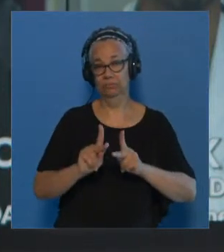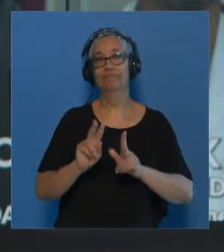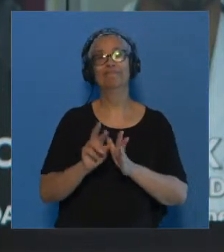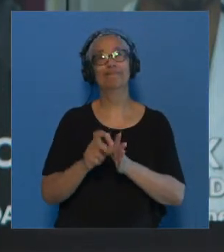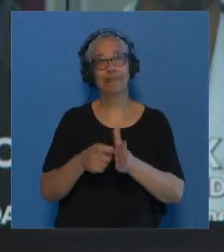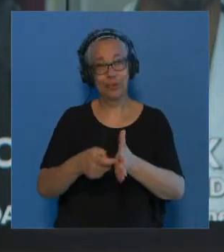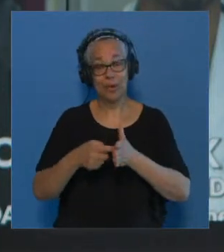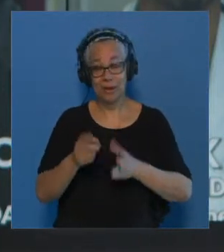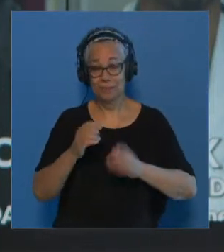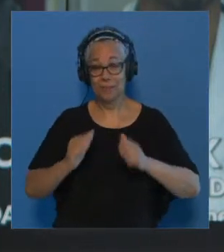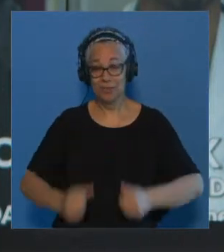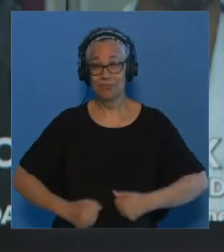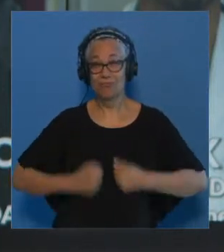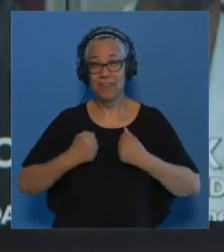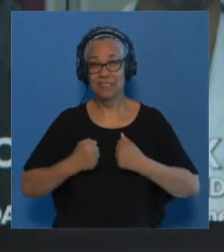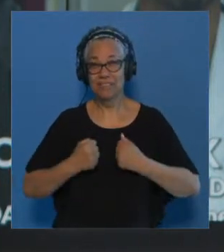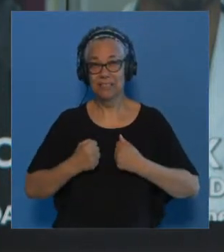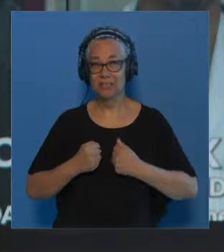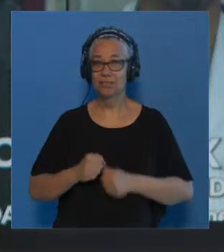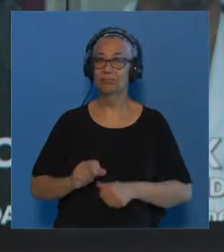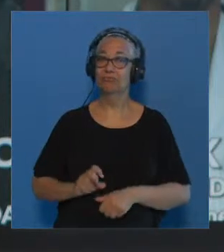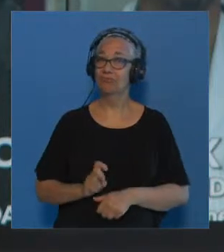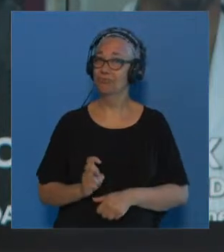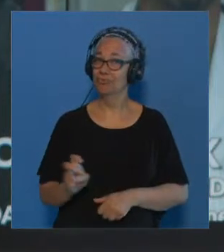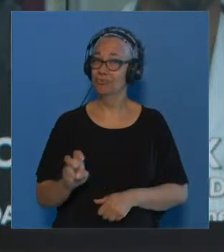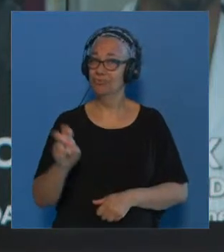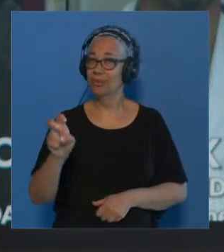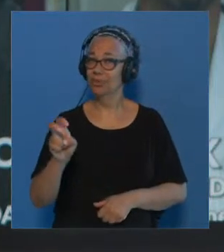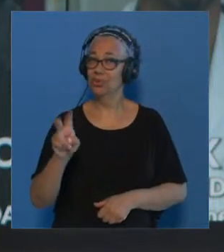residents who are traveling to the United States